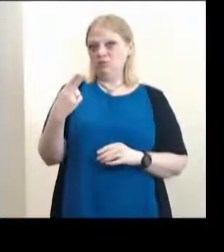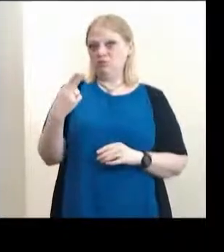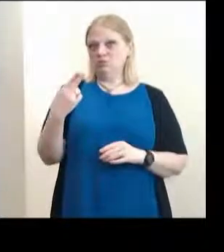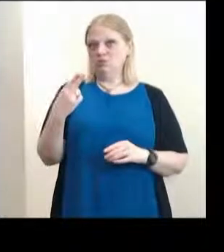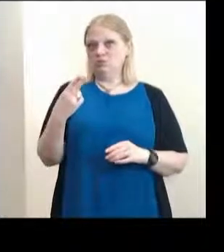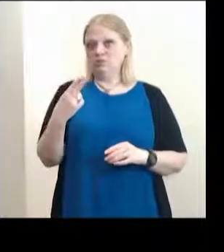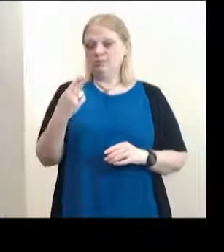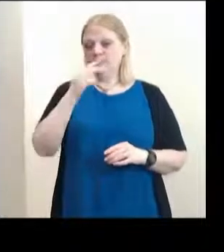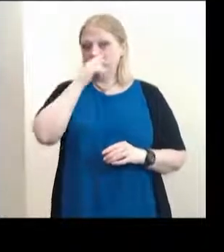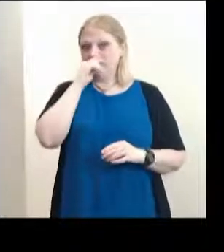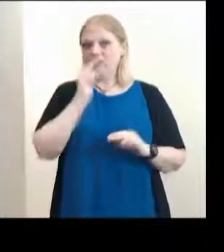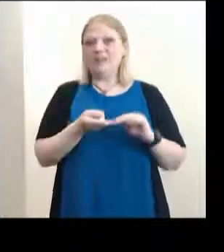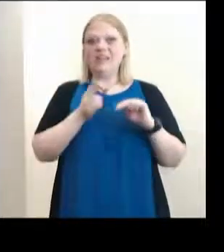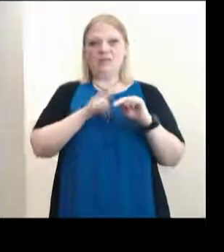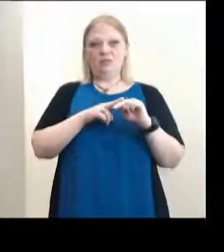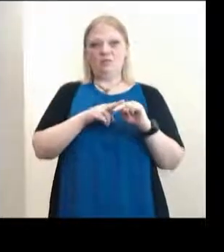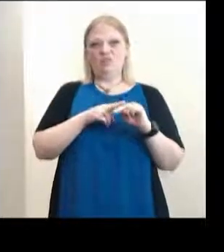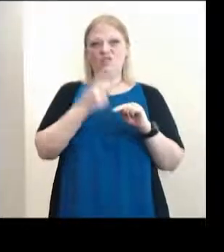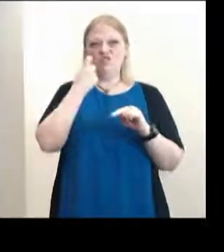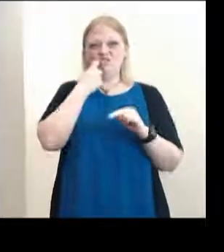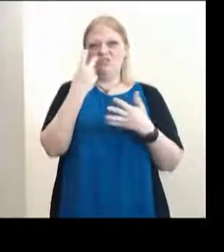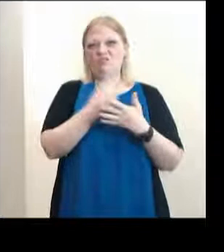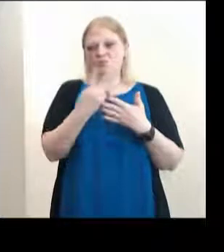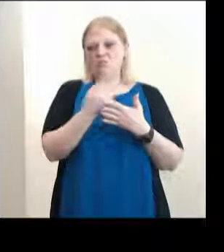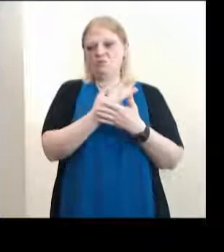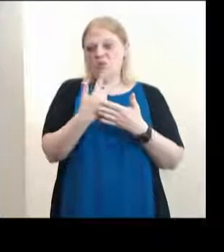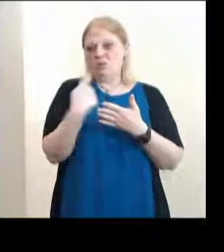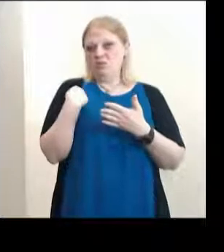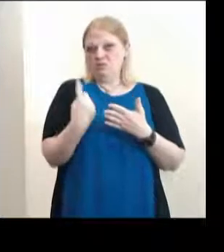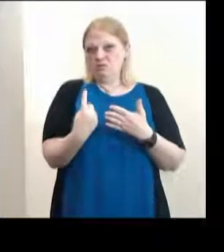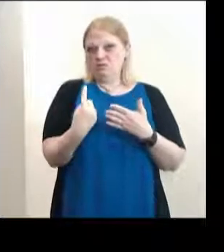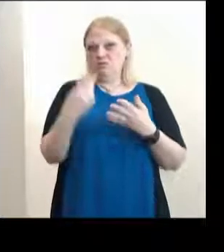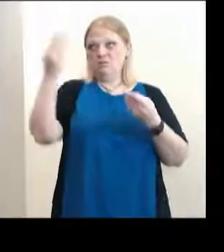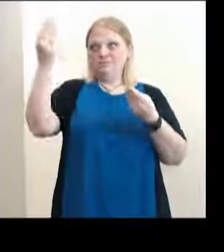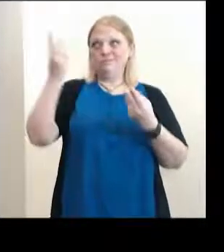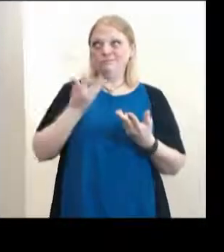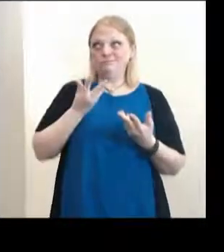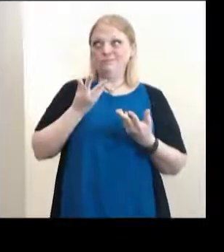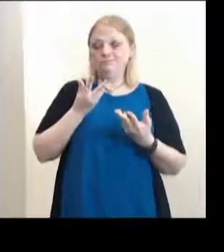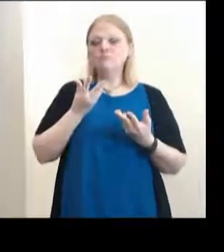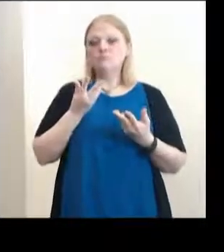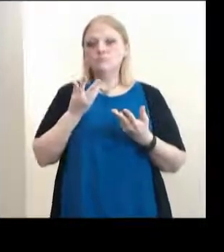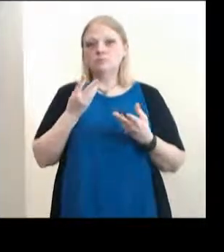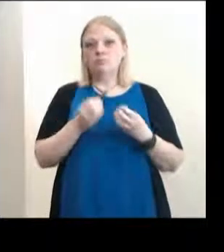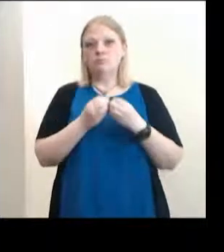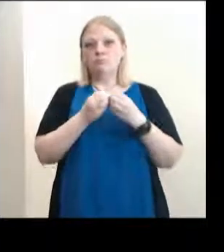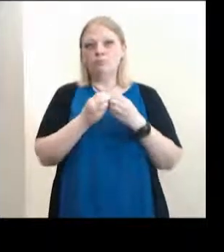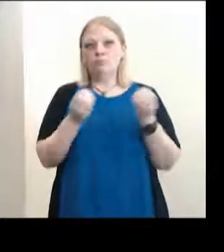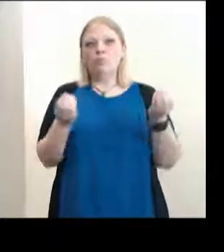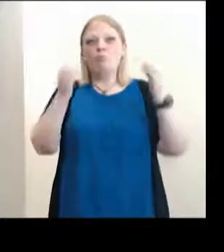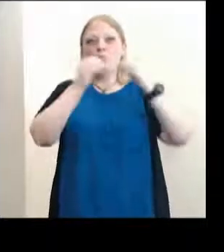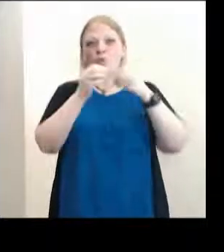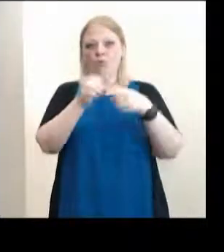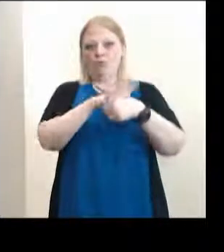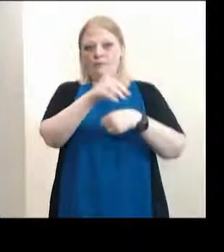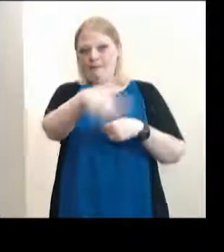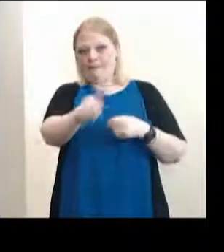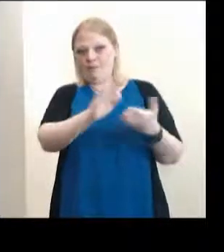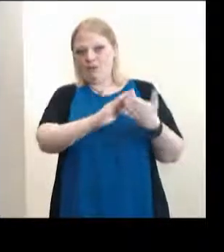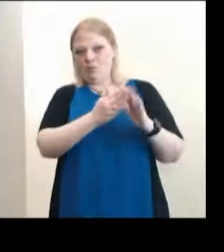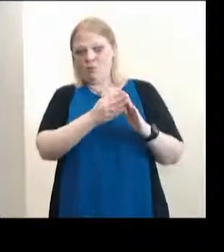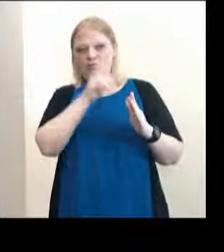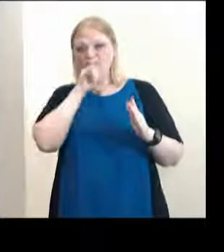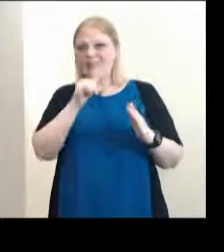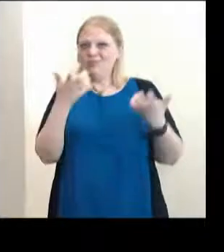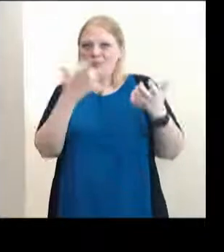And the increase in the last 2 to 3 weeks does let us know that there is greater prevalence of COVID-19 in our community than we truthfully would